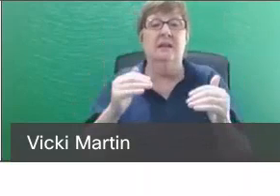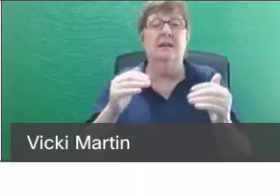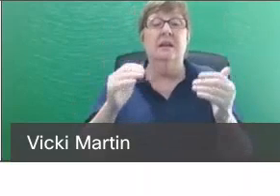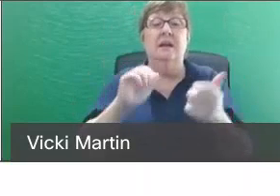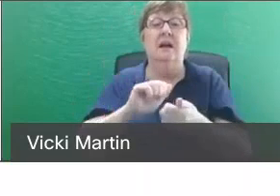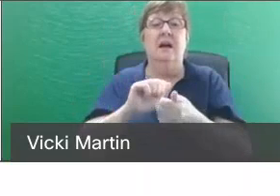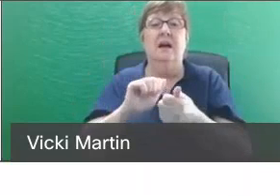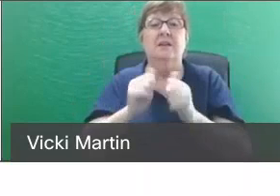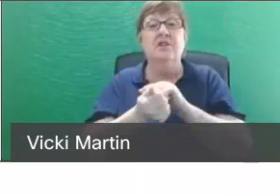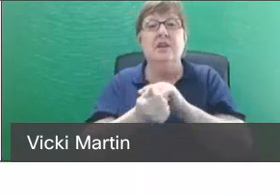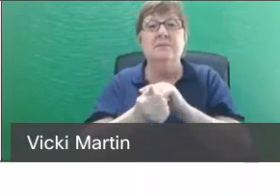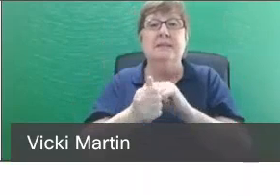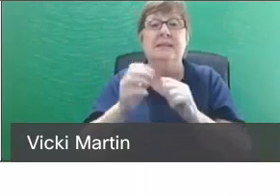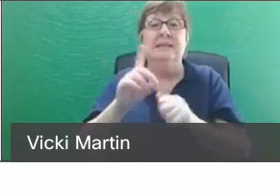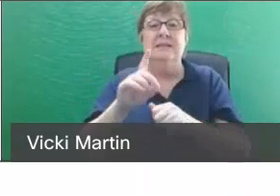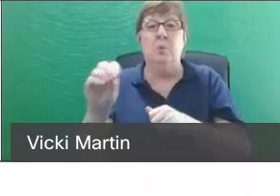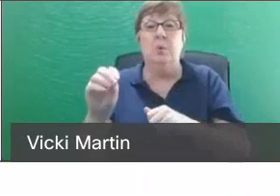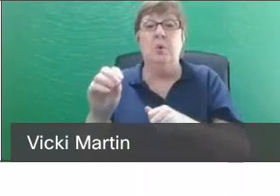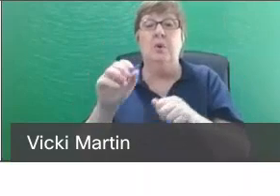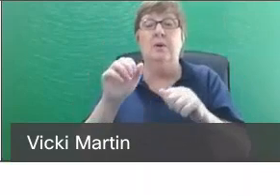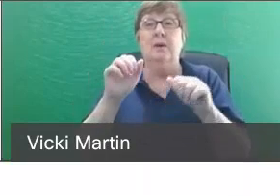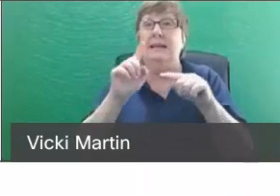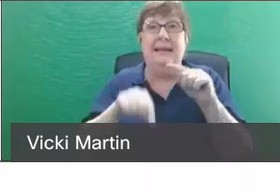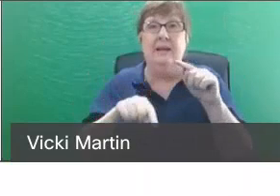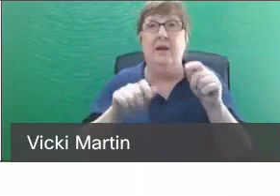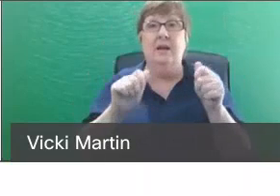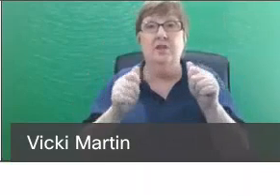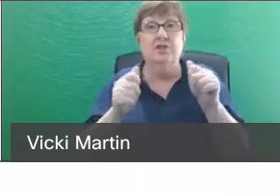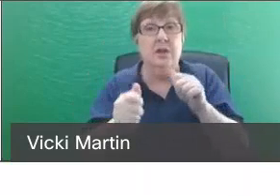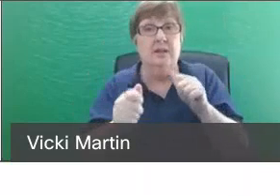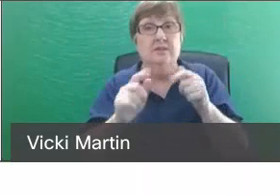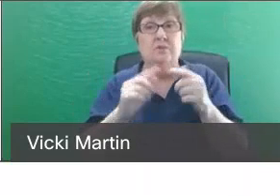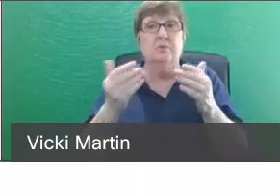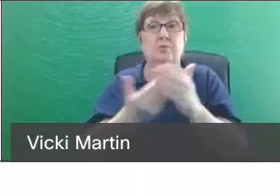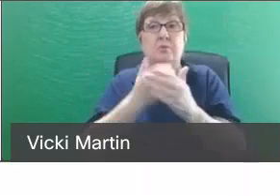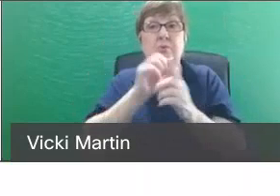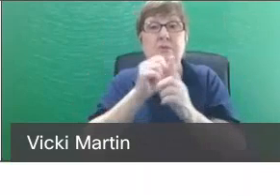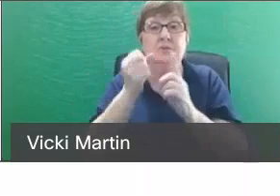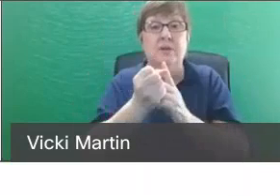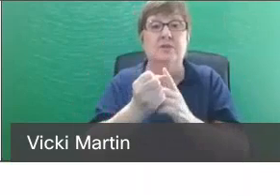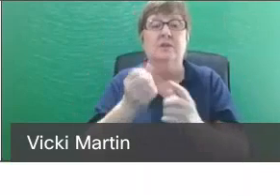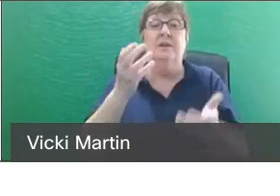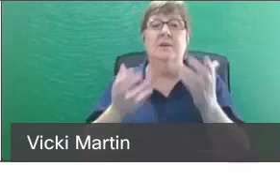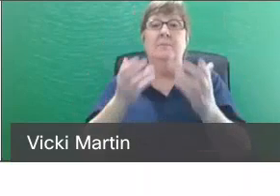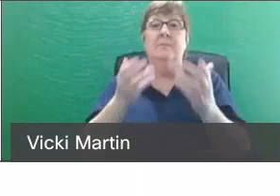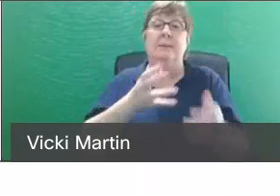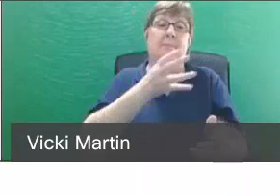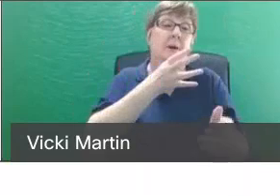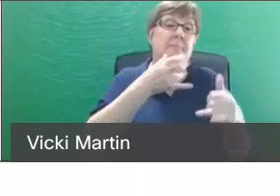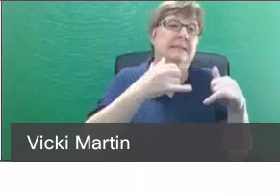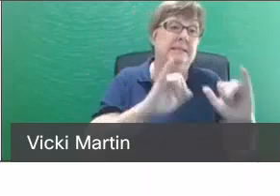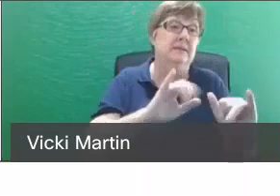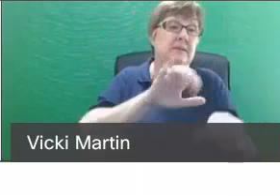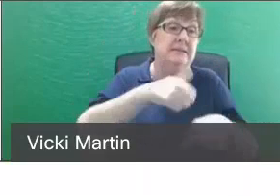of students who are coming from high school to where mom is setting the alarm for them, getting them to